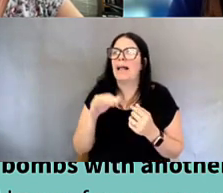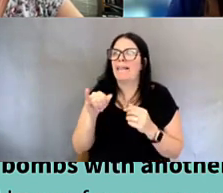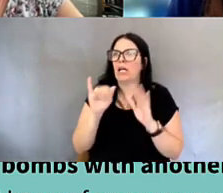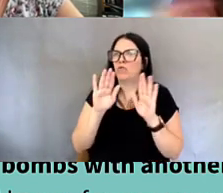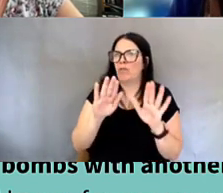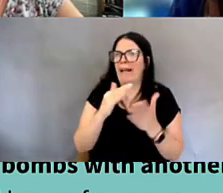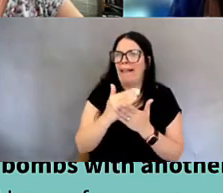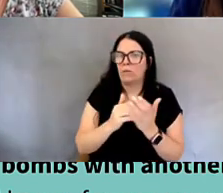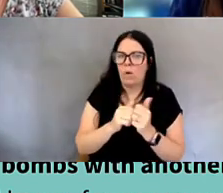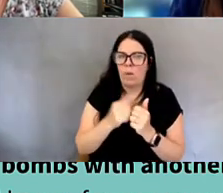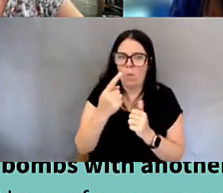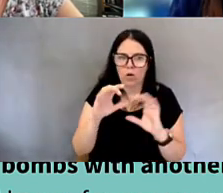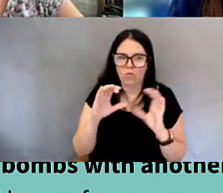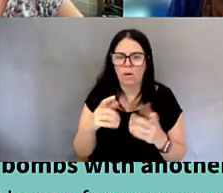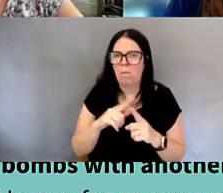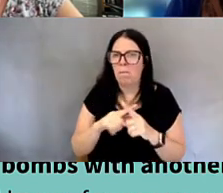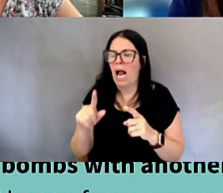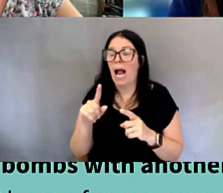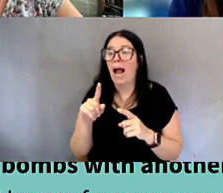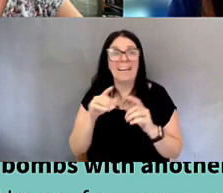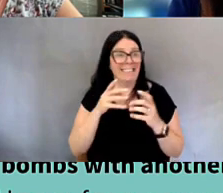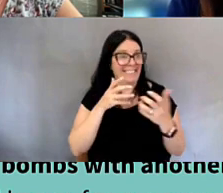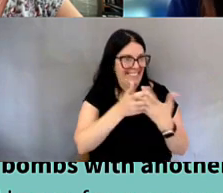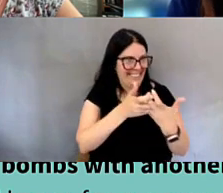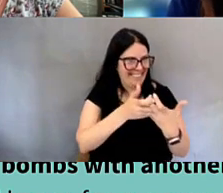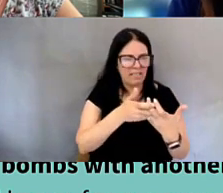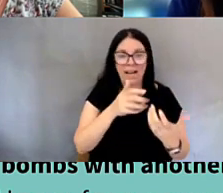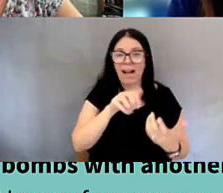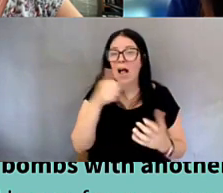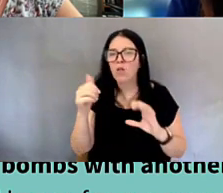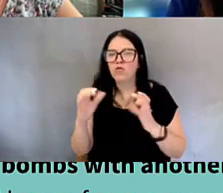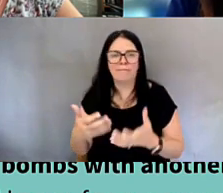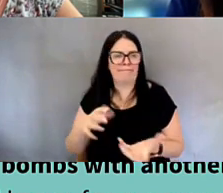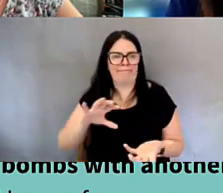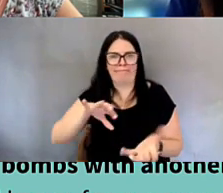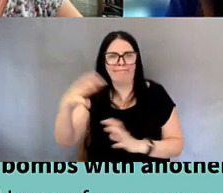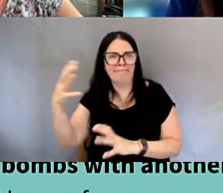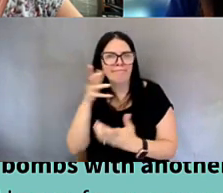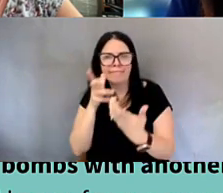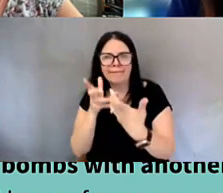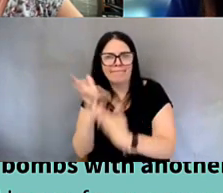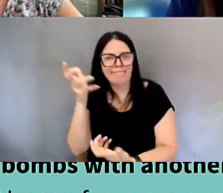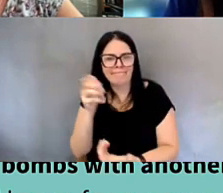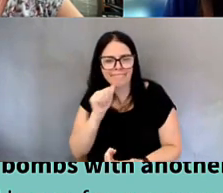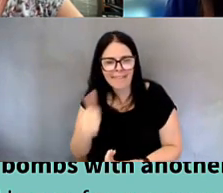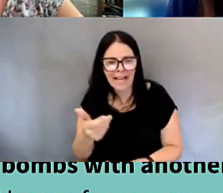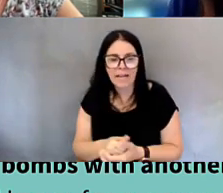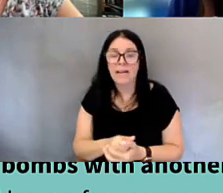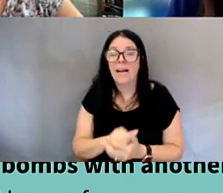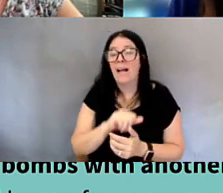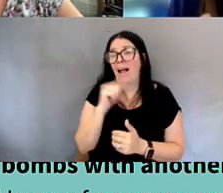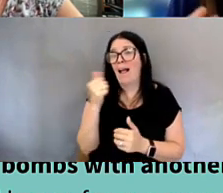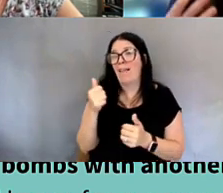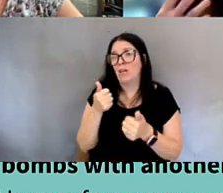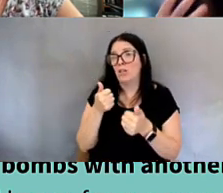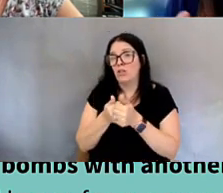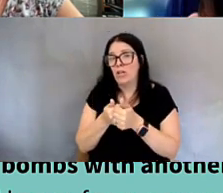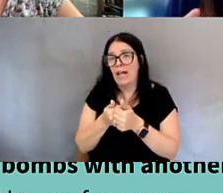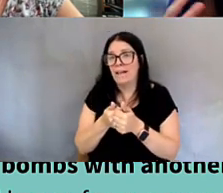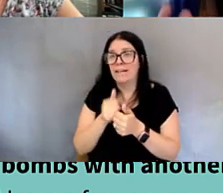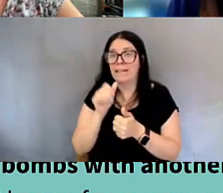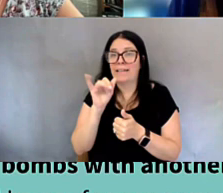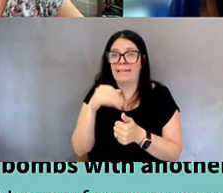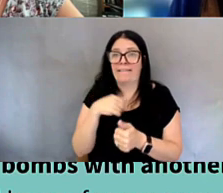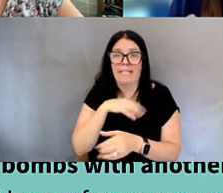group bombs with another group. And another challenge, especially if you're incorporating